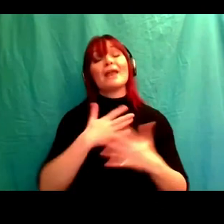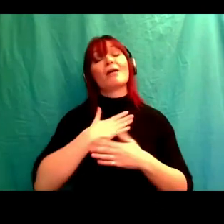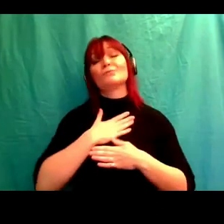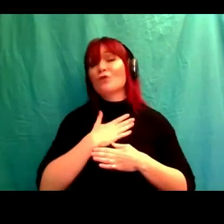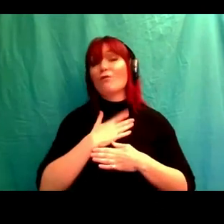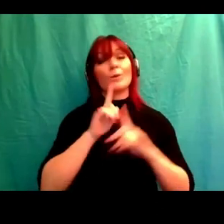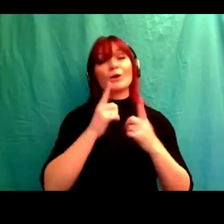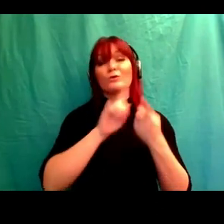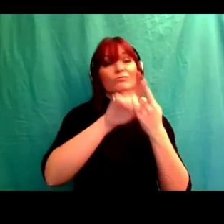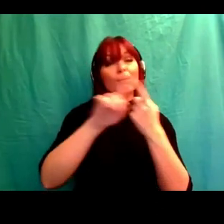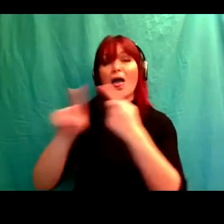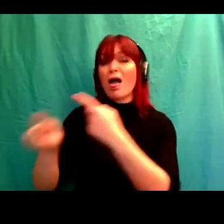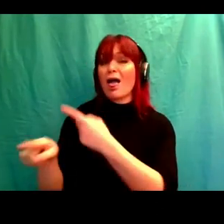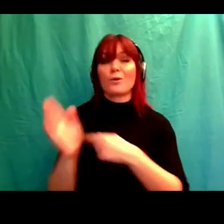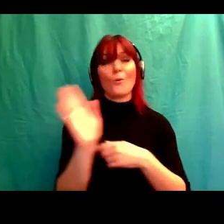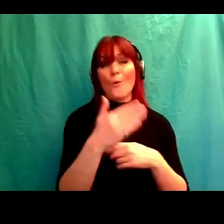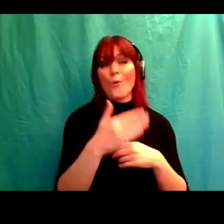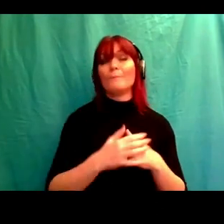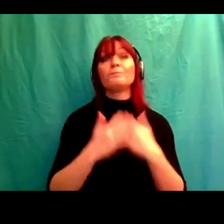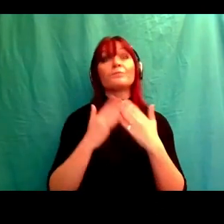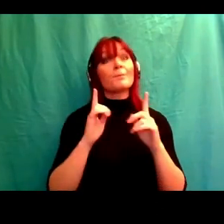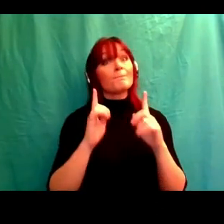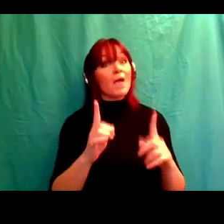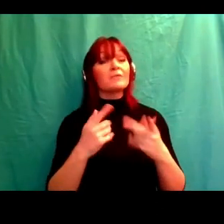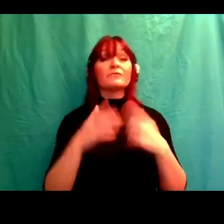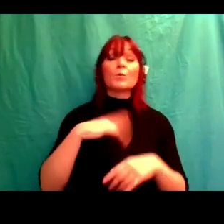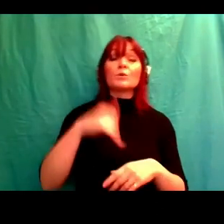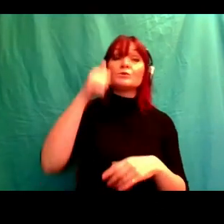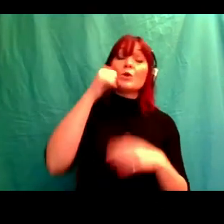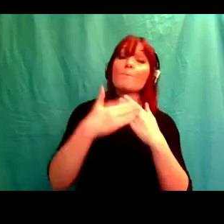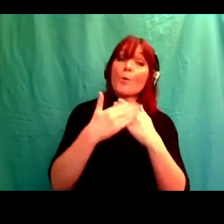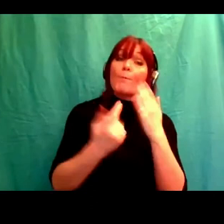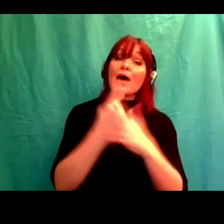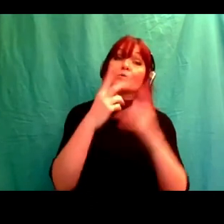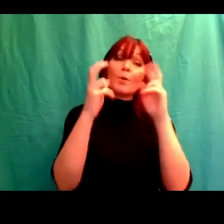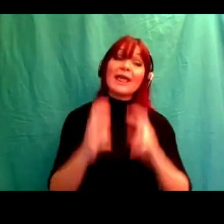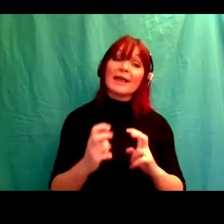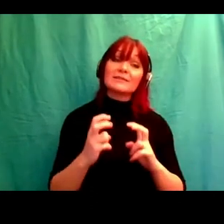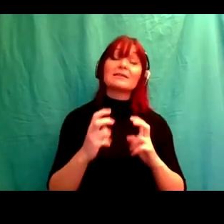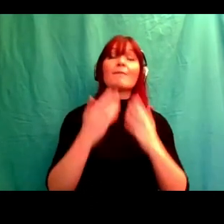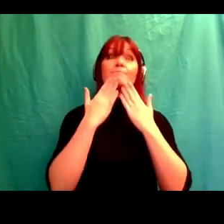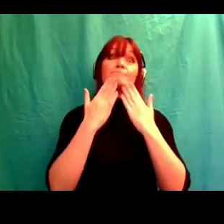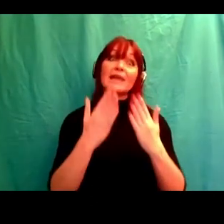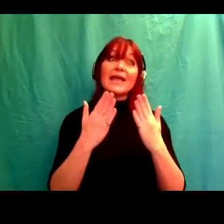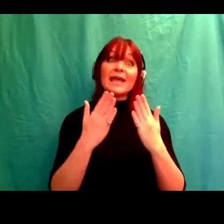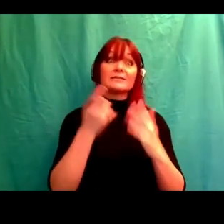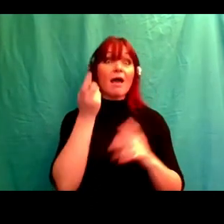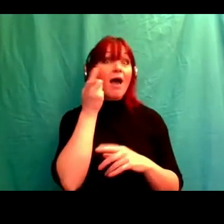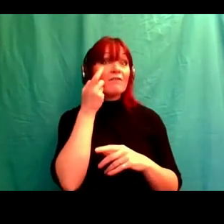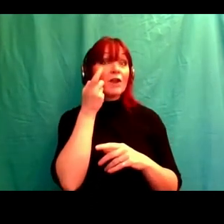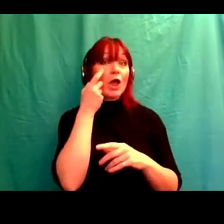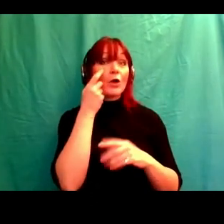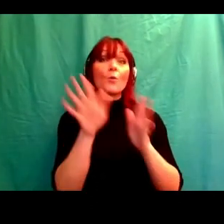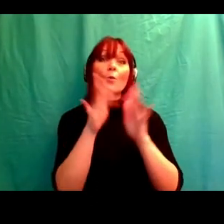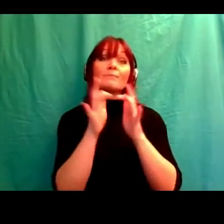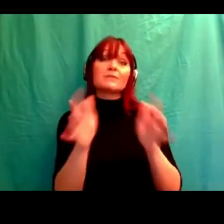able to answer all of them. But as I said, if you do want to know more about the topics we've been talking about, then please do take a look at our website where